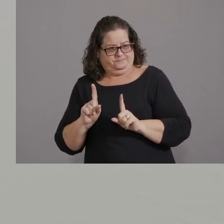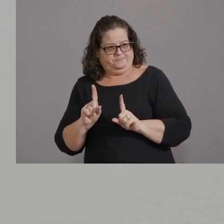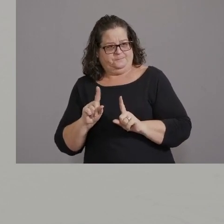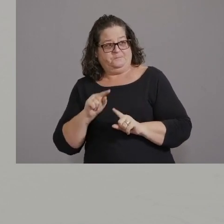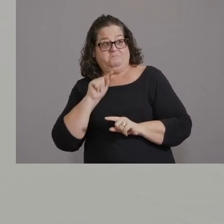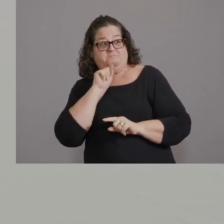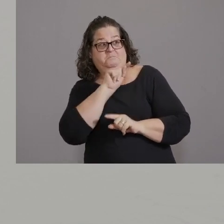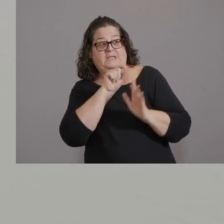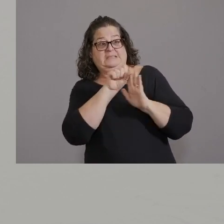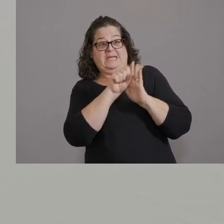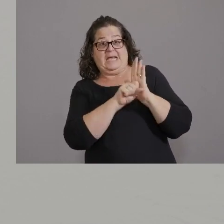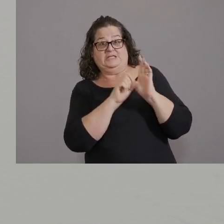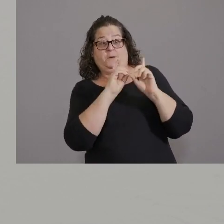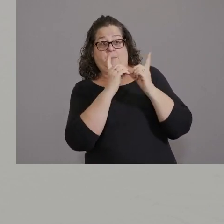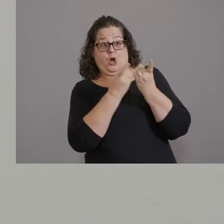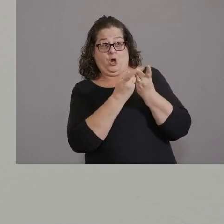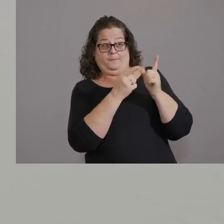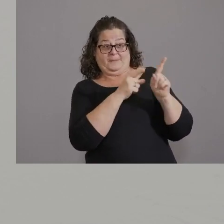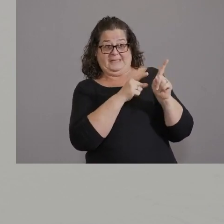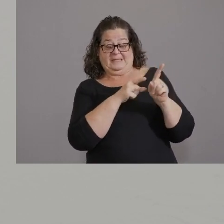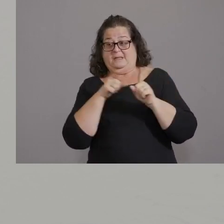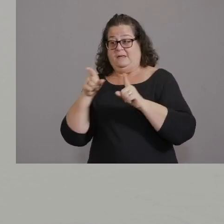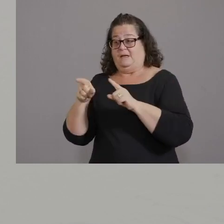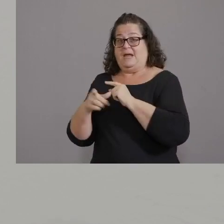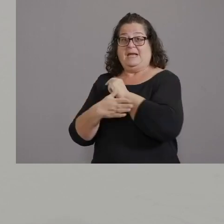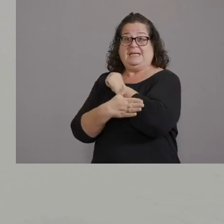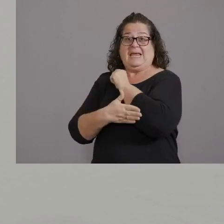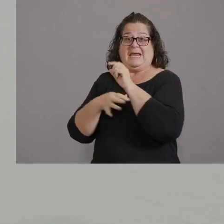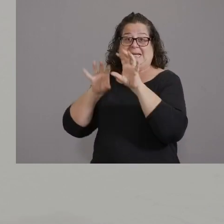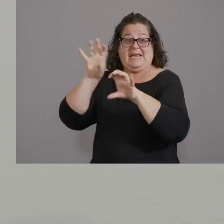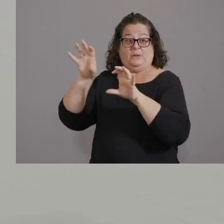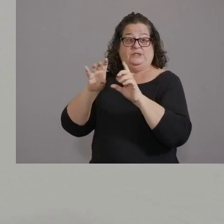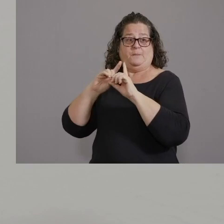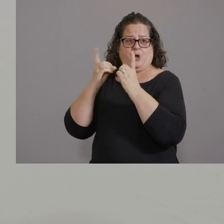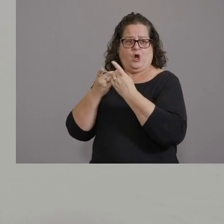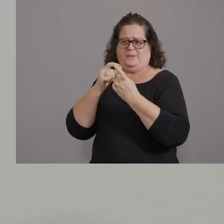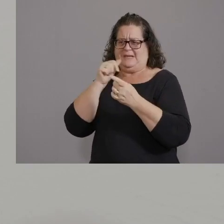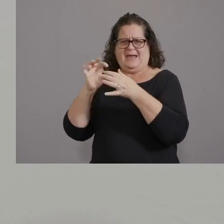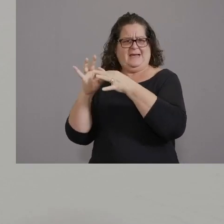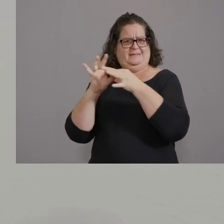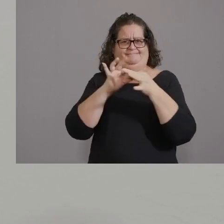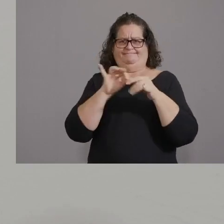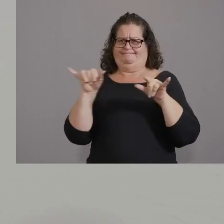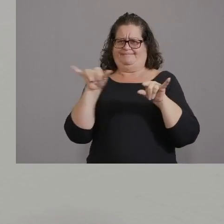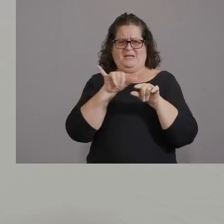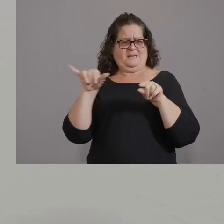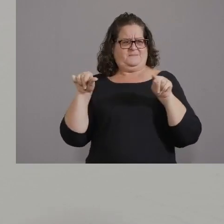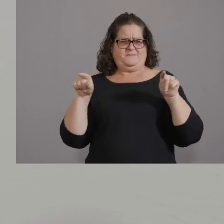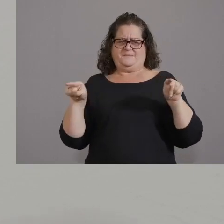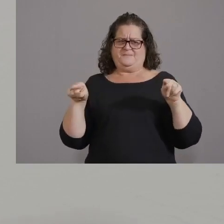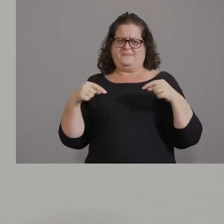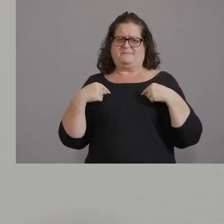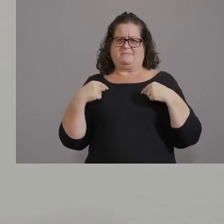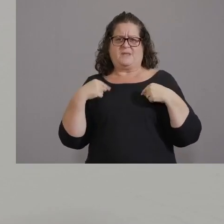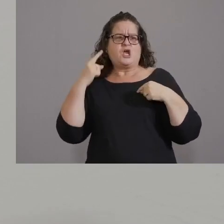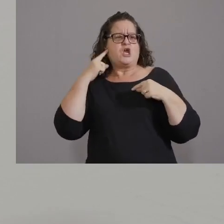going to contract with another phone vendor because we have heard that people can't get through.